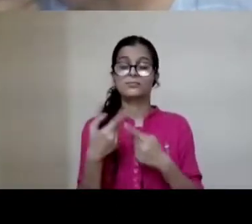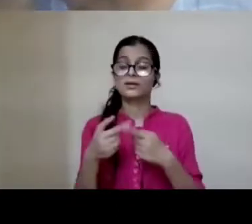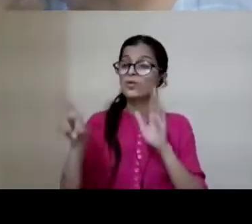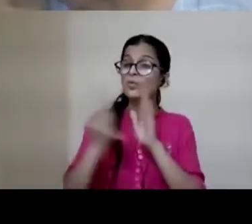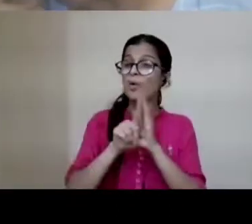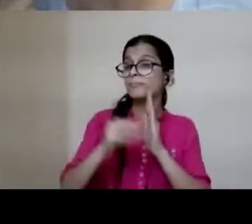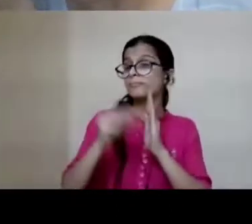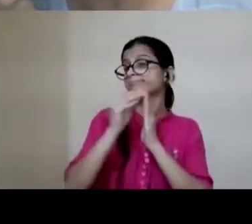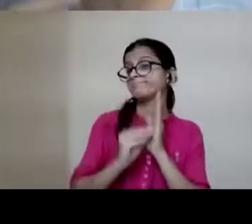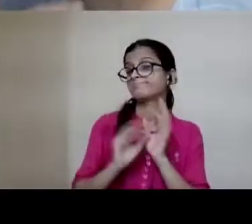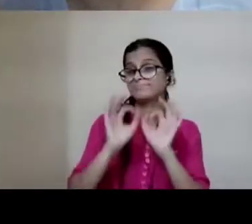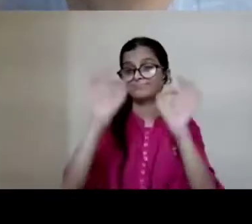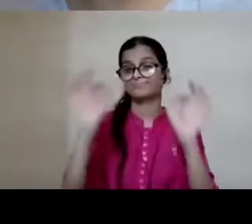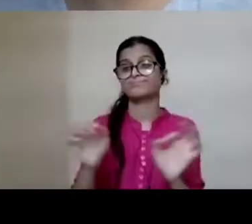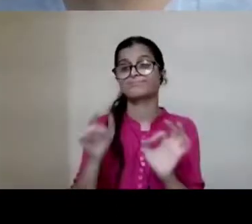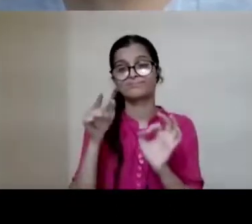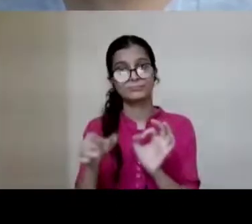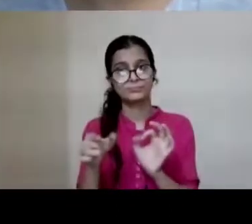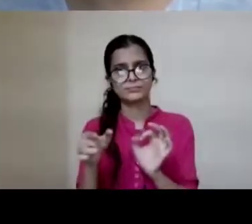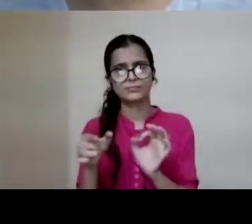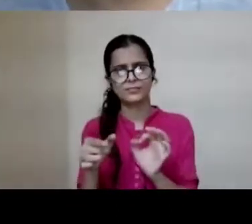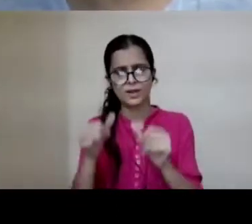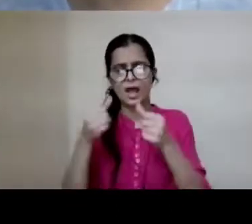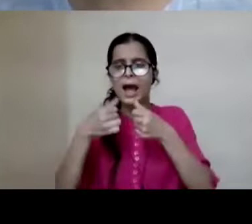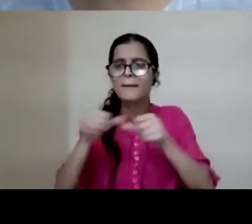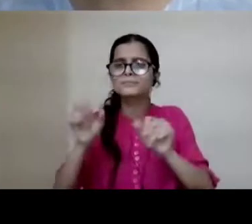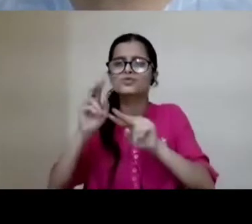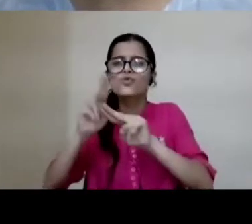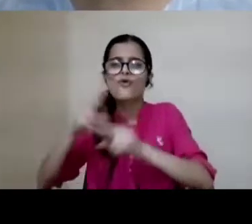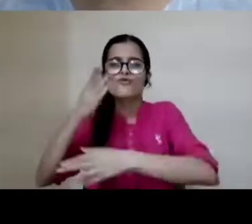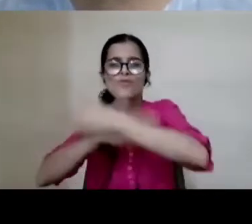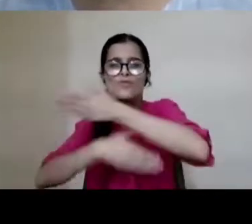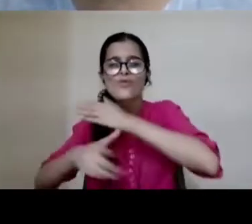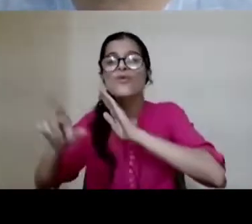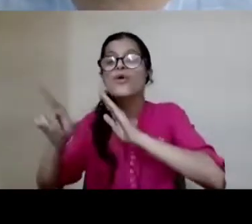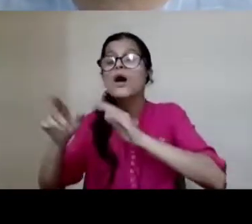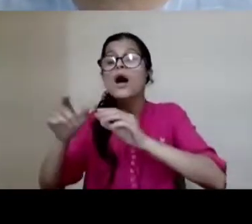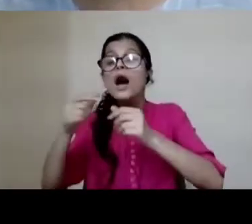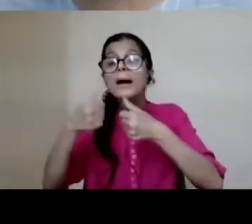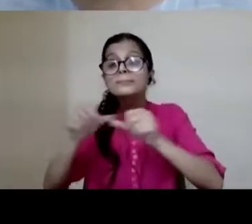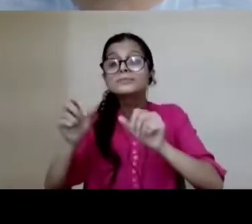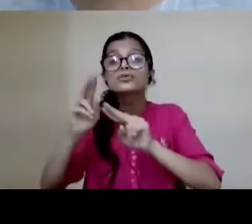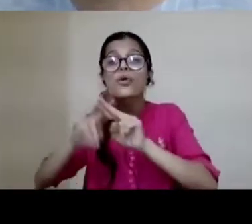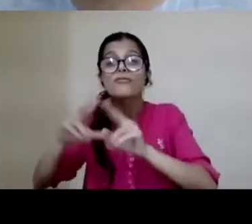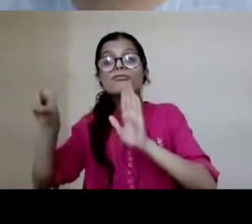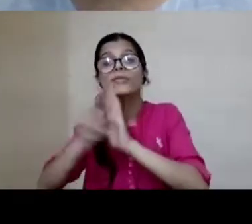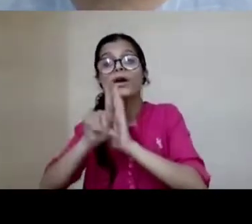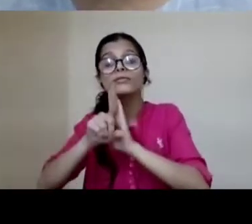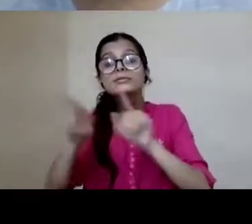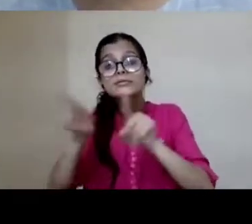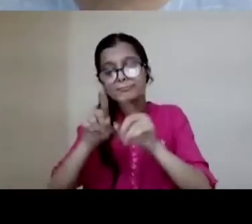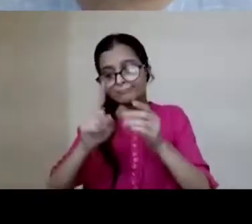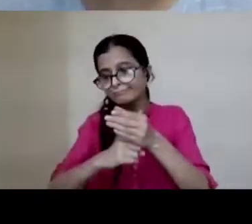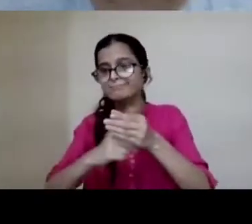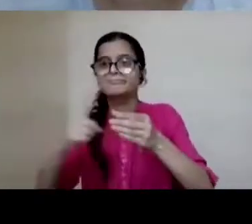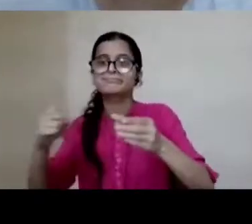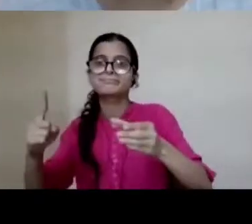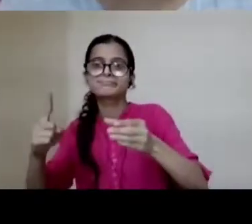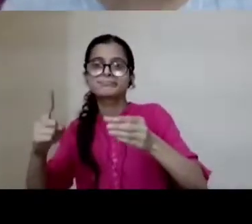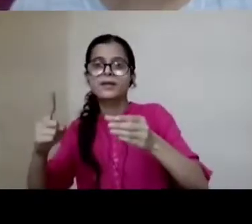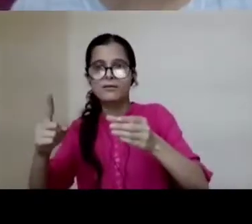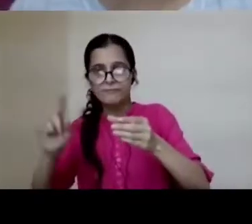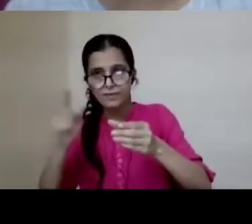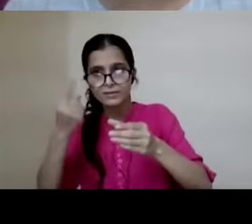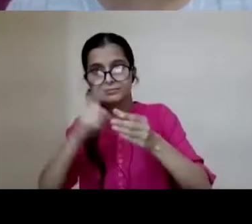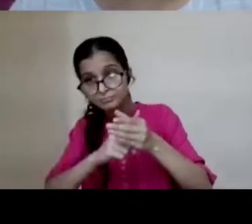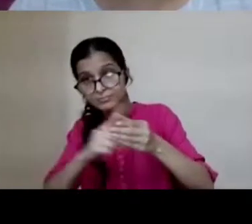It's like, the reason I'm sort of saying is absent from the law, it's more like that I first exclude you, then I